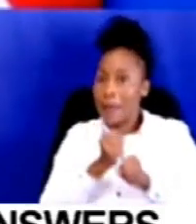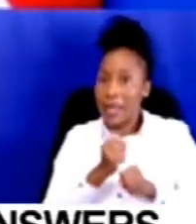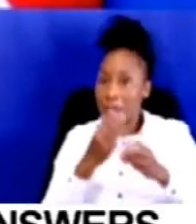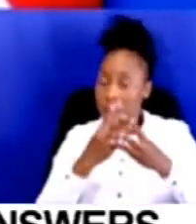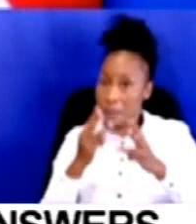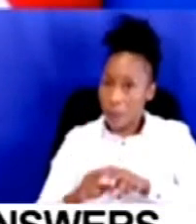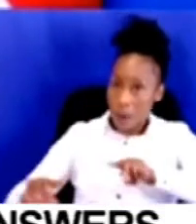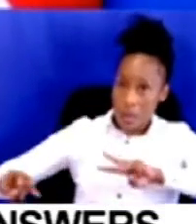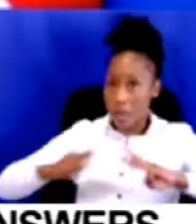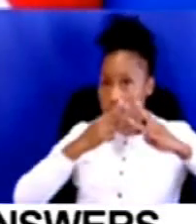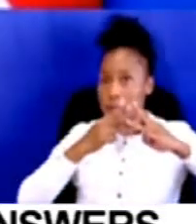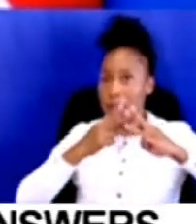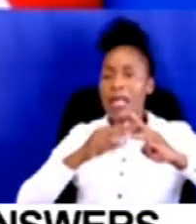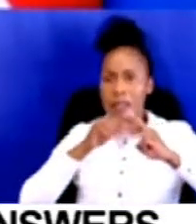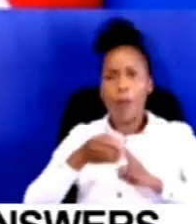in courts.